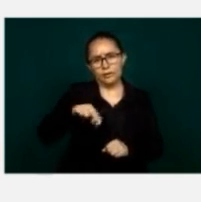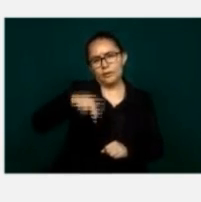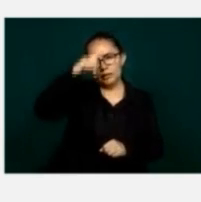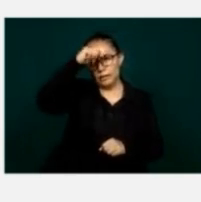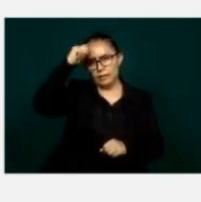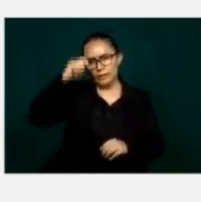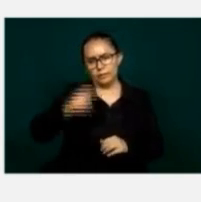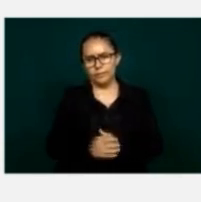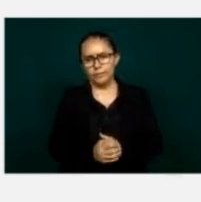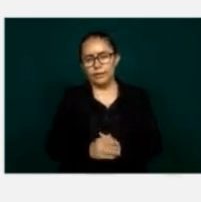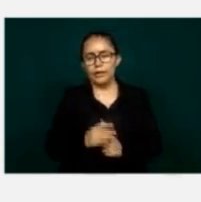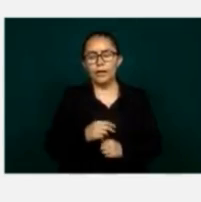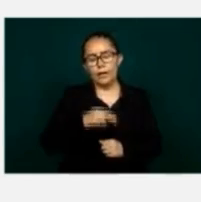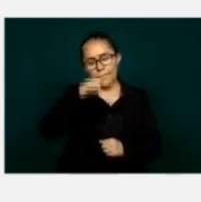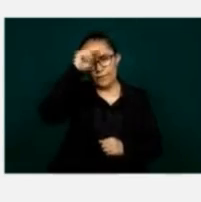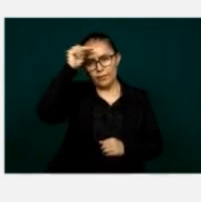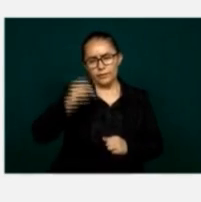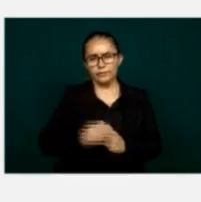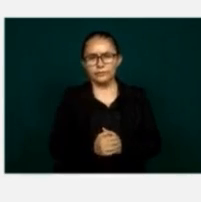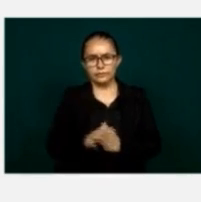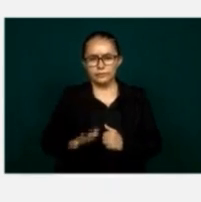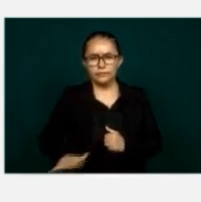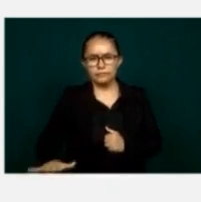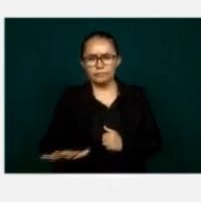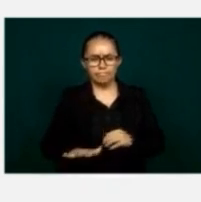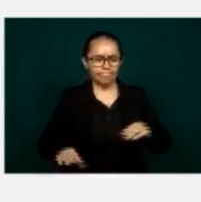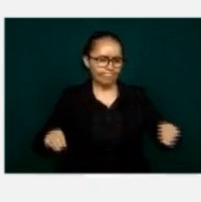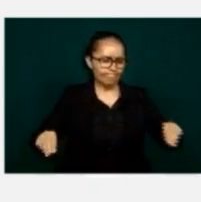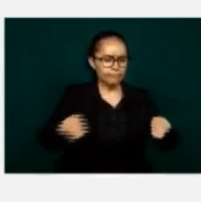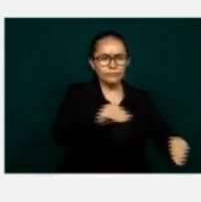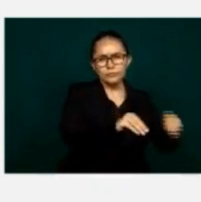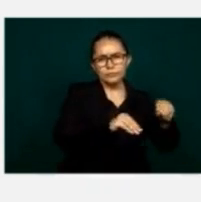34 that are involved in